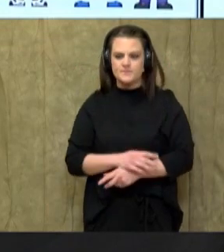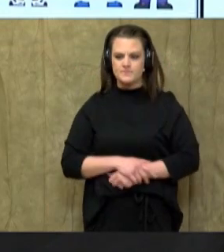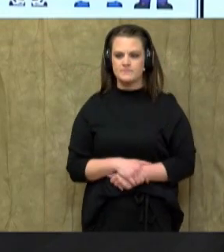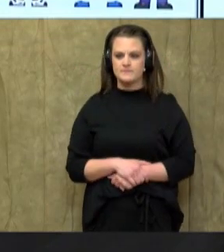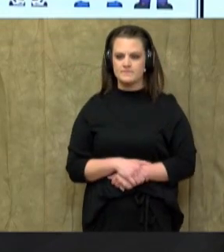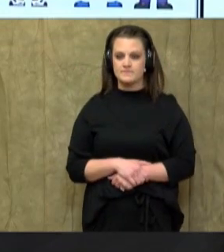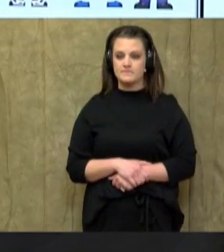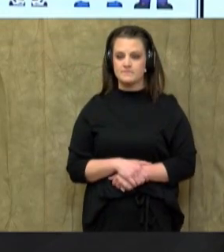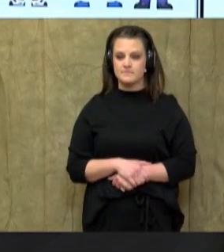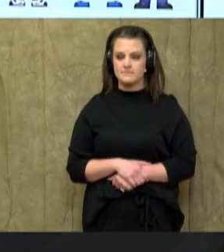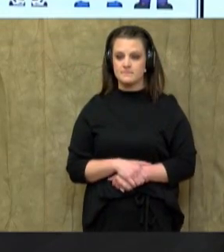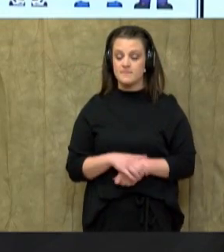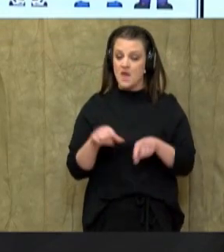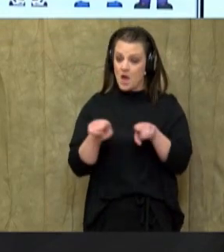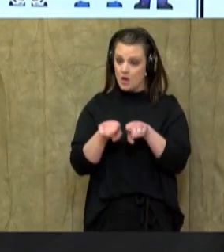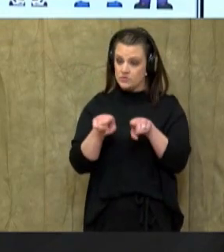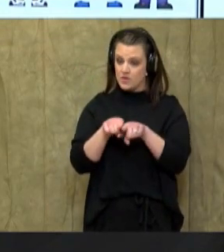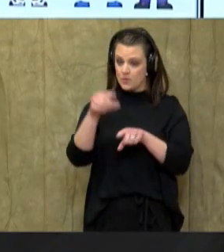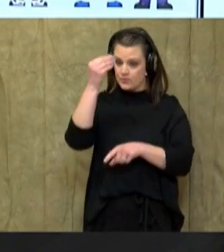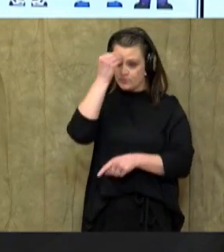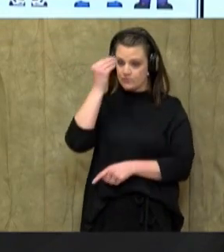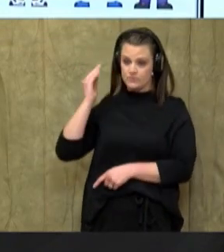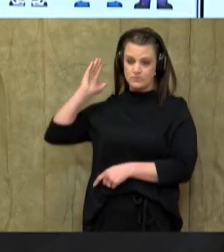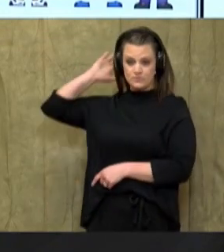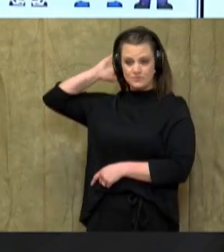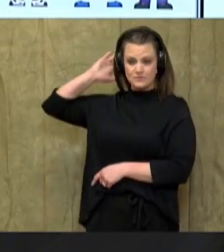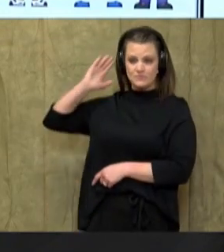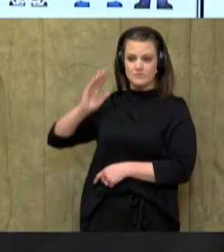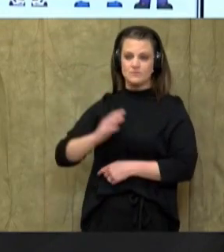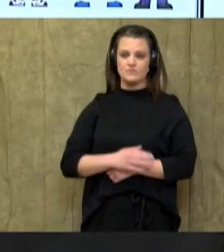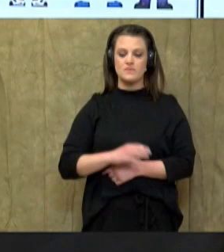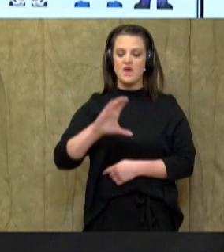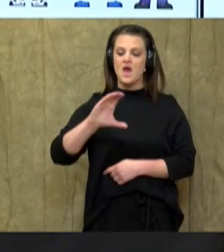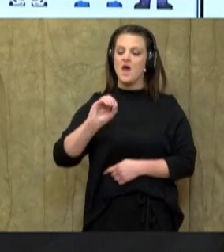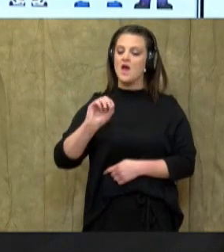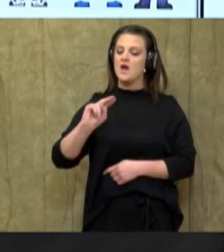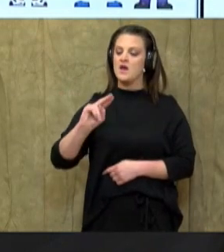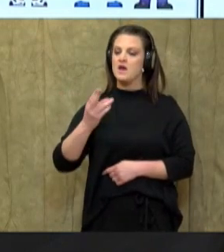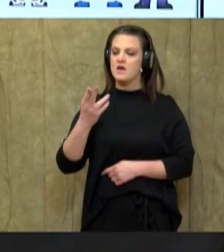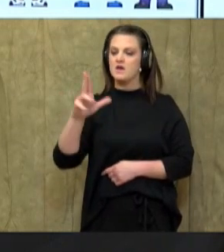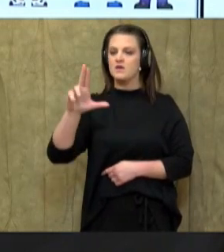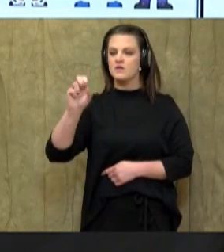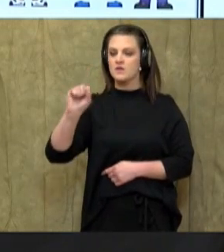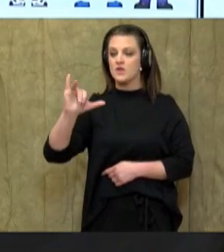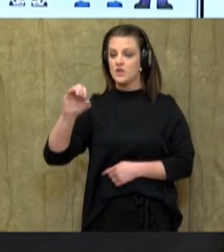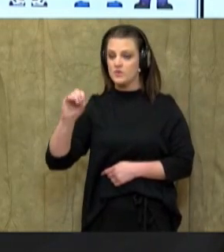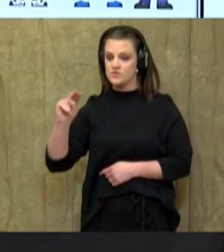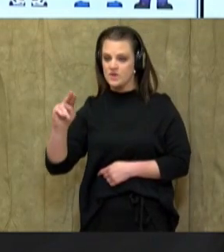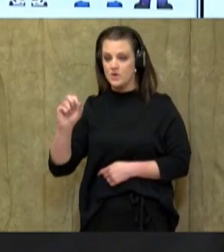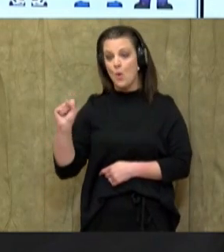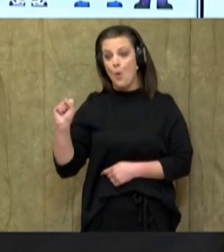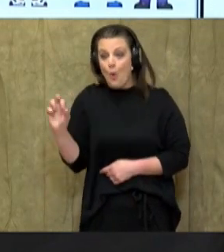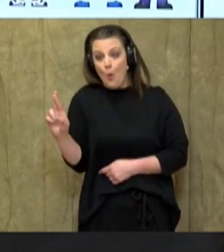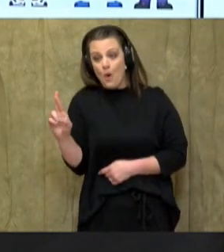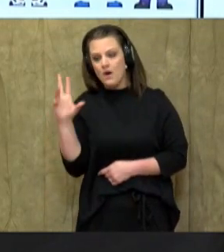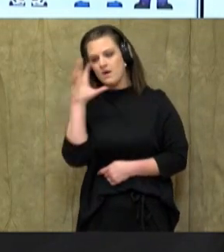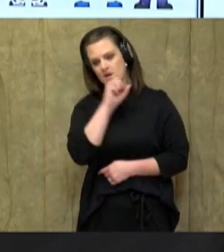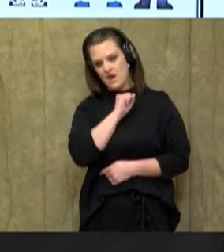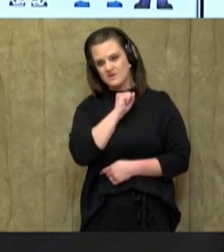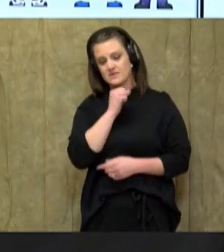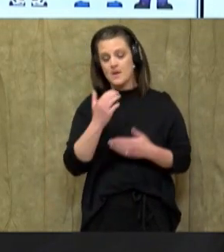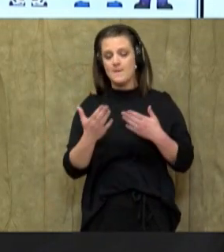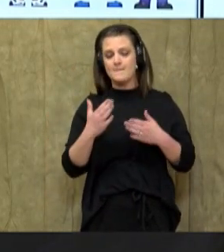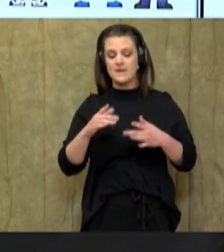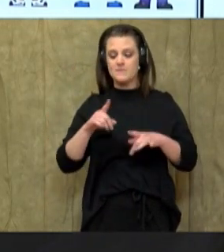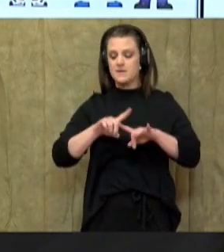Also, I want you to keep in mind that your conclusion or your inference may be